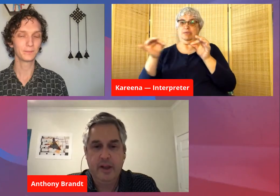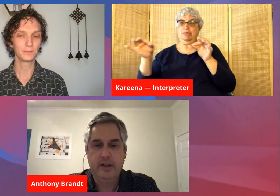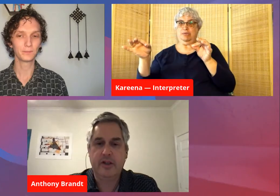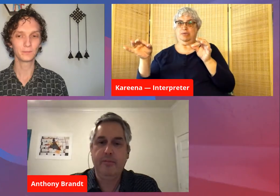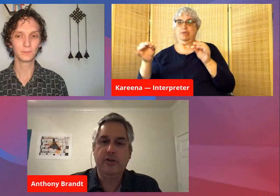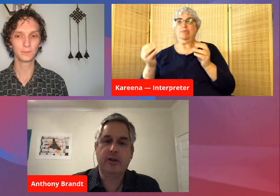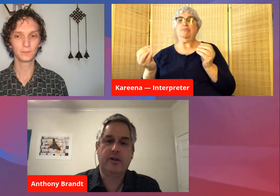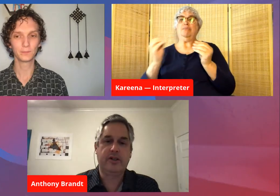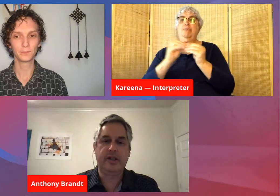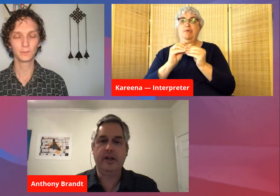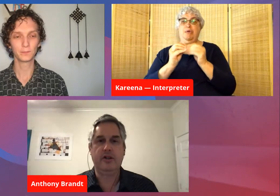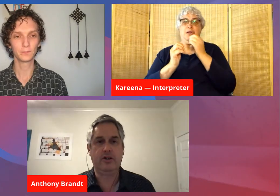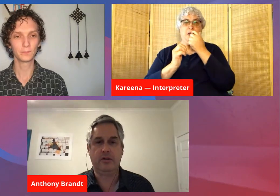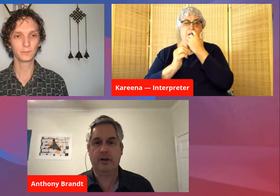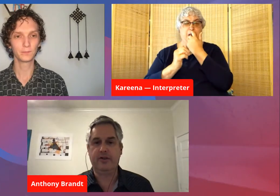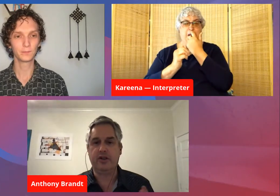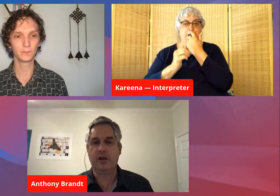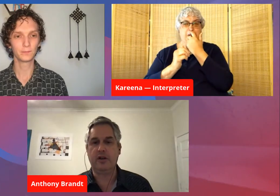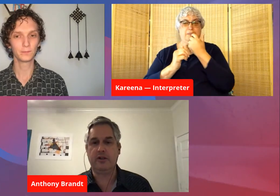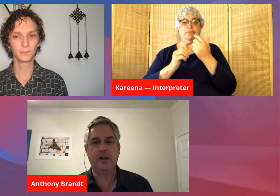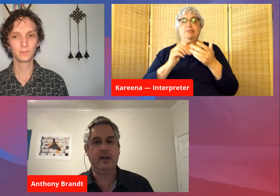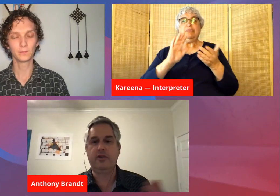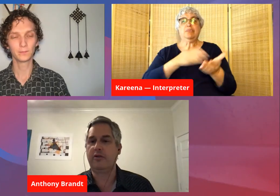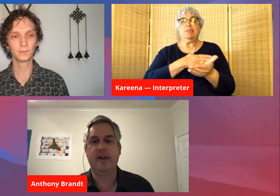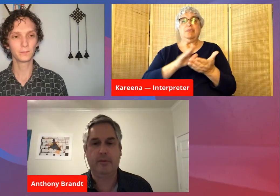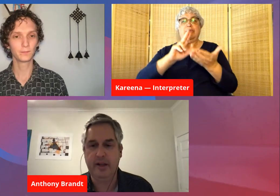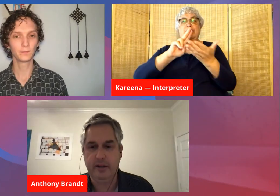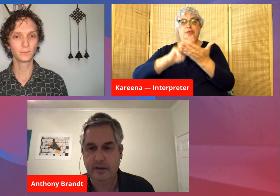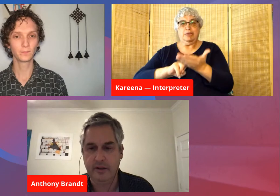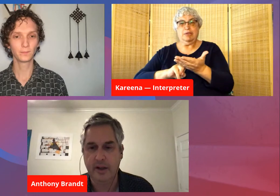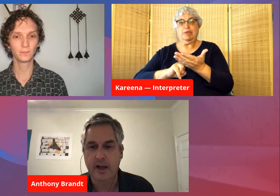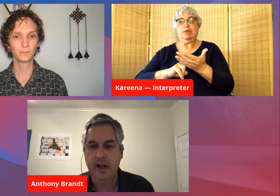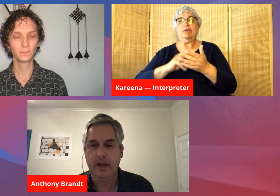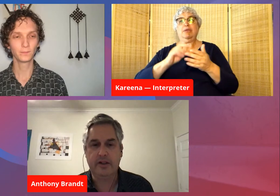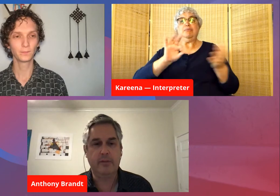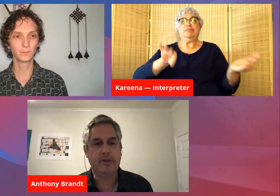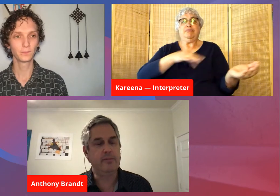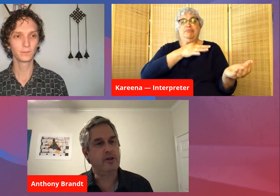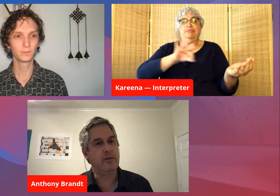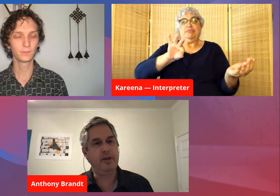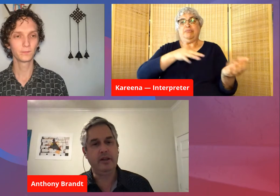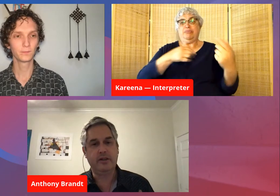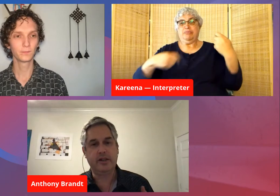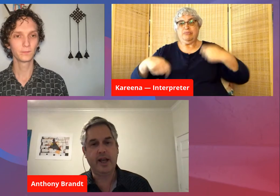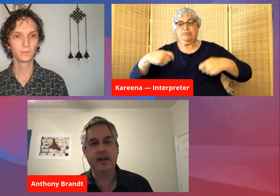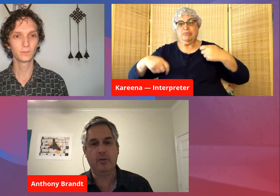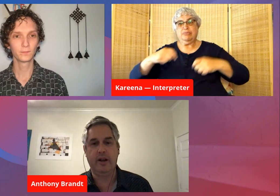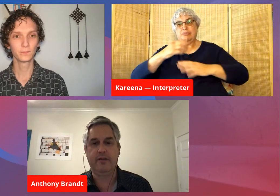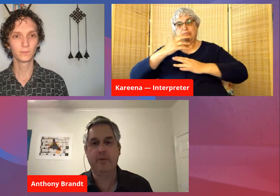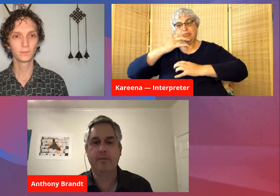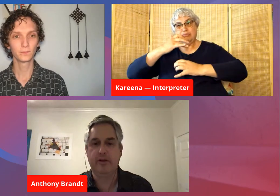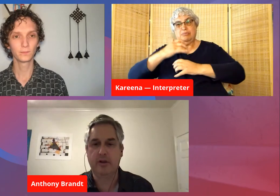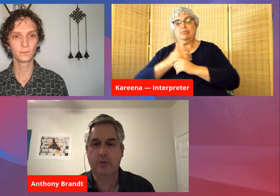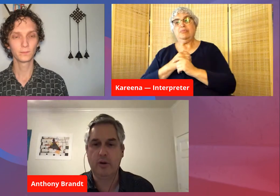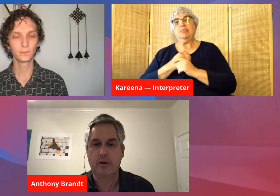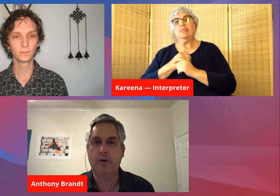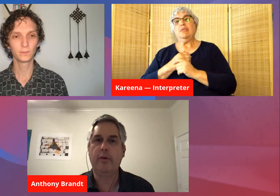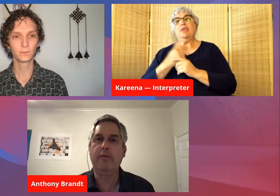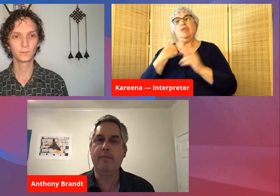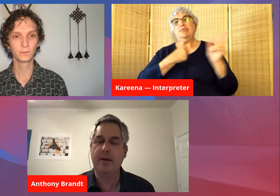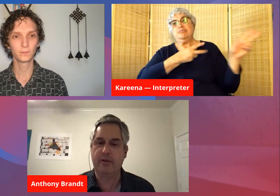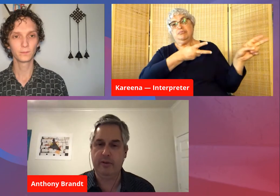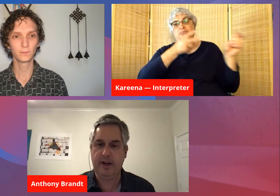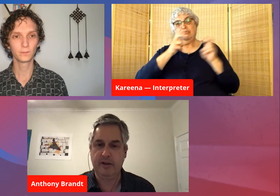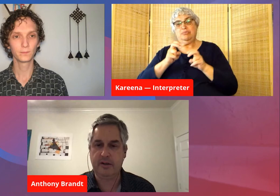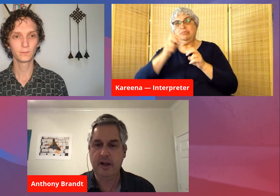that. It's the musical signature of songs and instrumental pieces. It's sometimes our biggest takeaway from a musical work, what